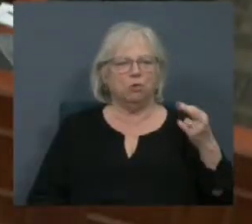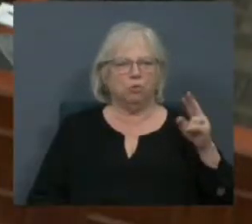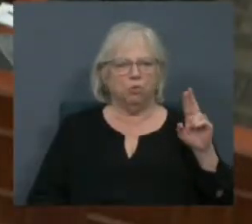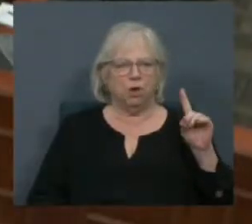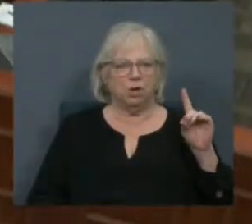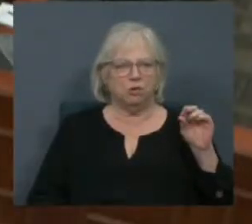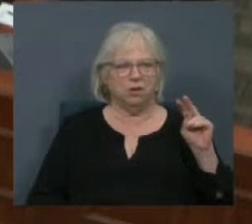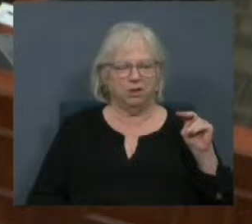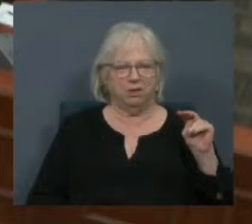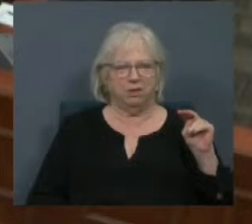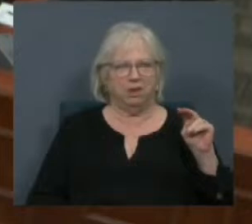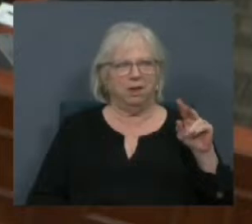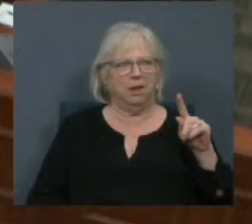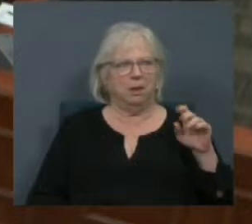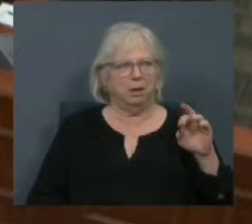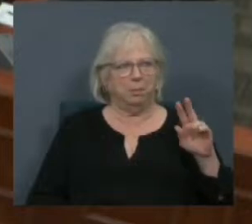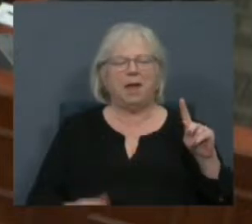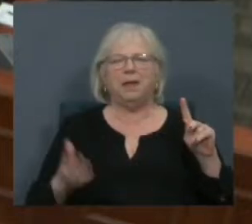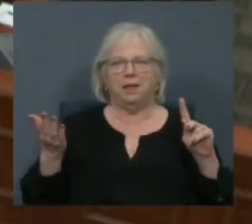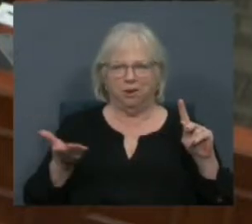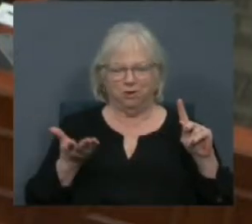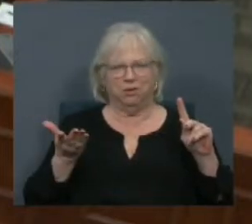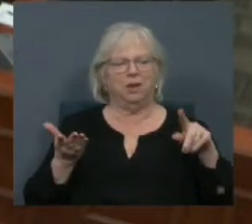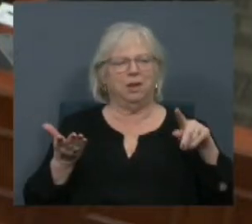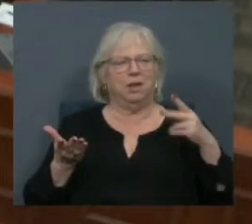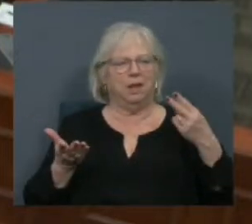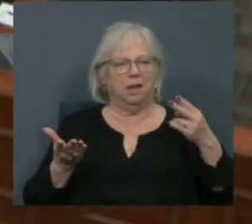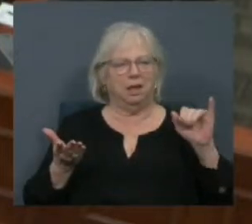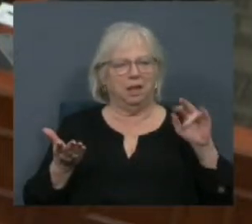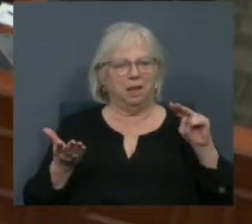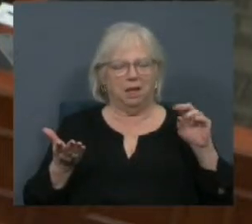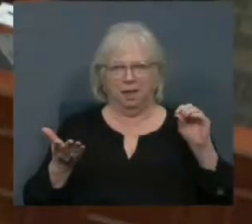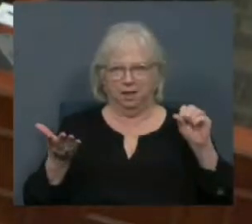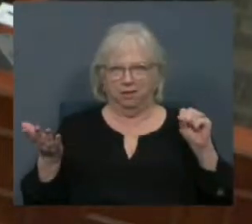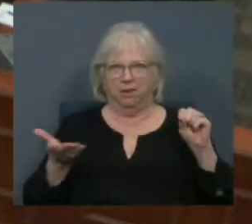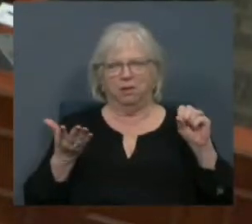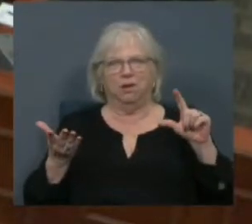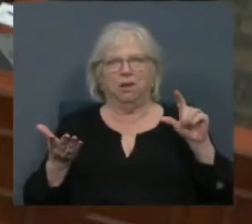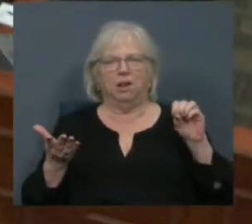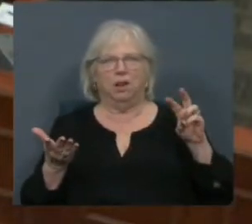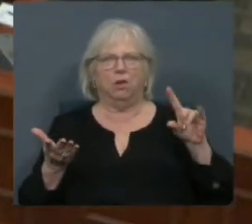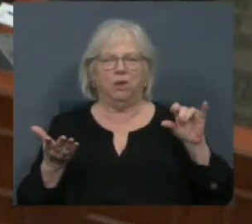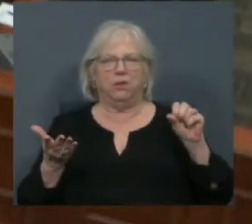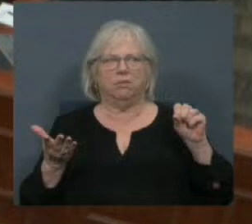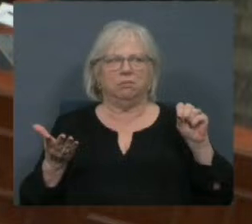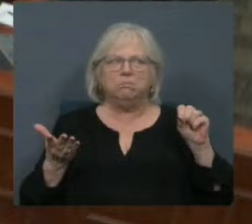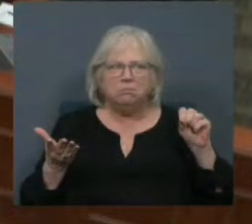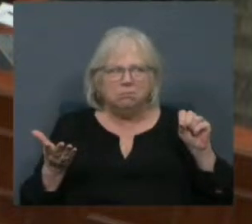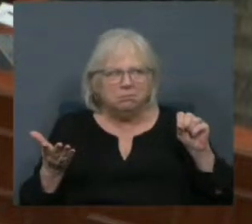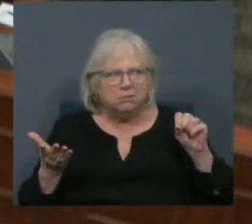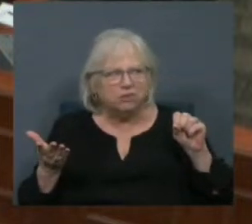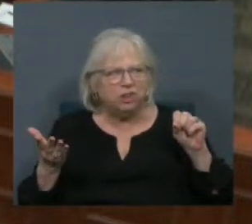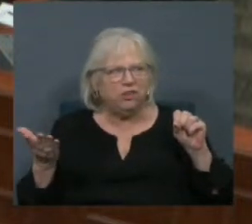Richardson. Director Peck. Director Hines. Director Lewis.